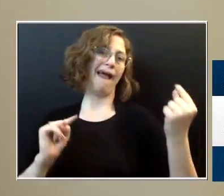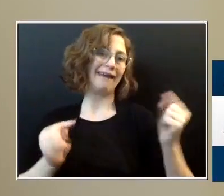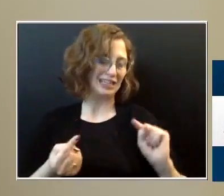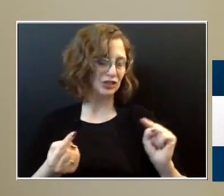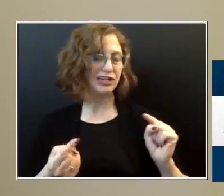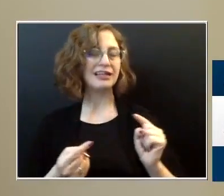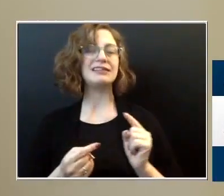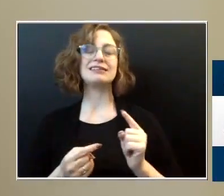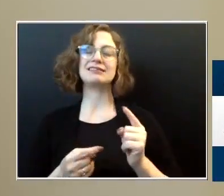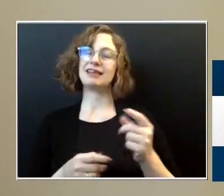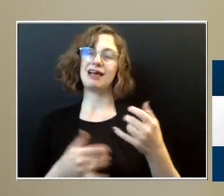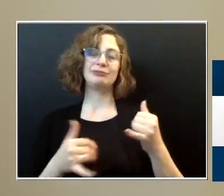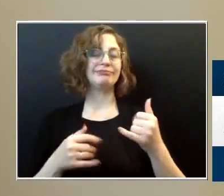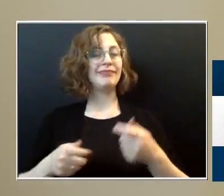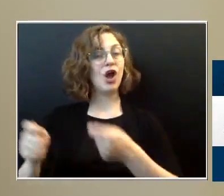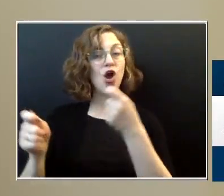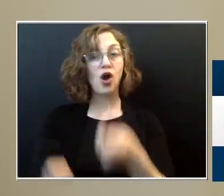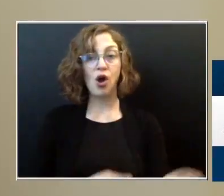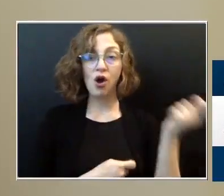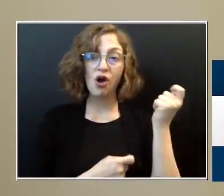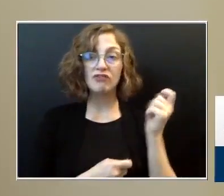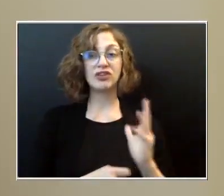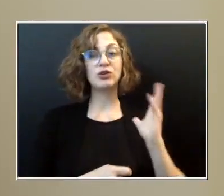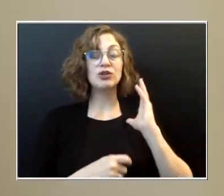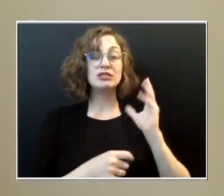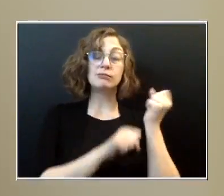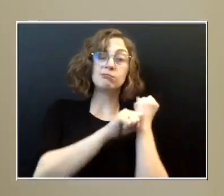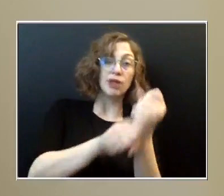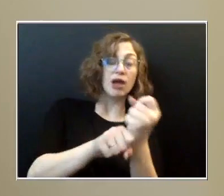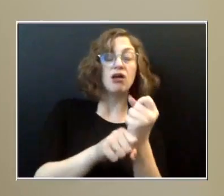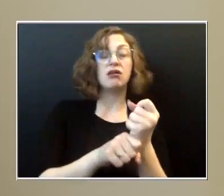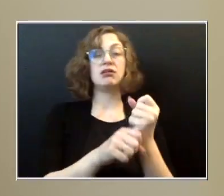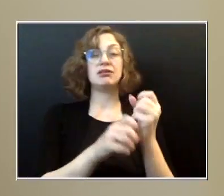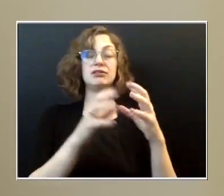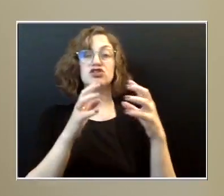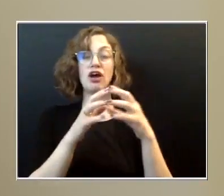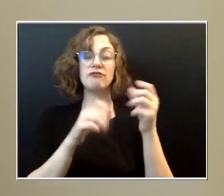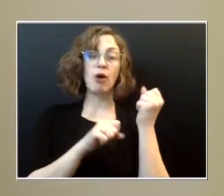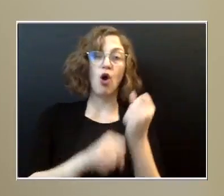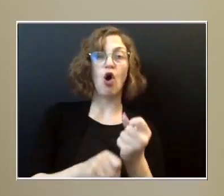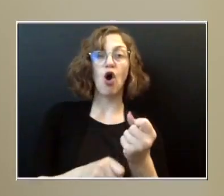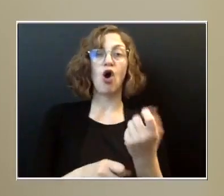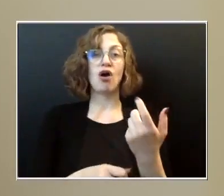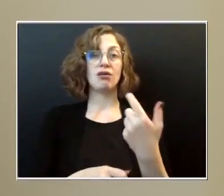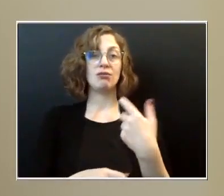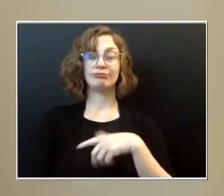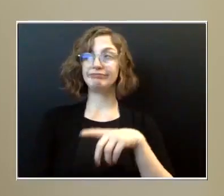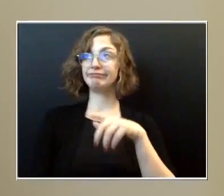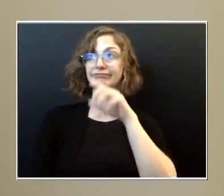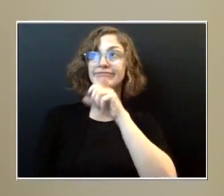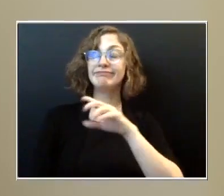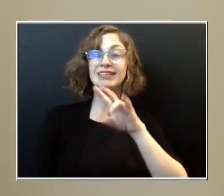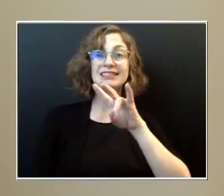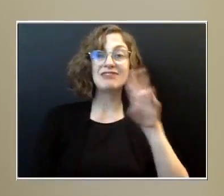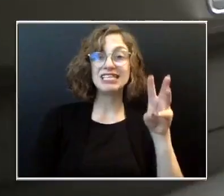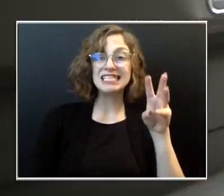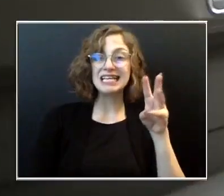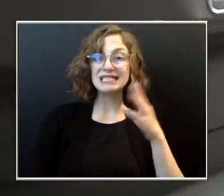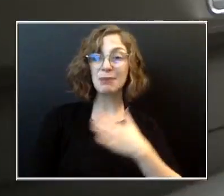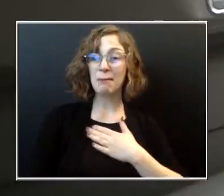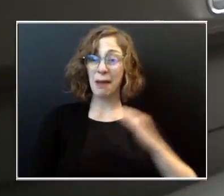softball. I'm 76 years old, and my back is like 120 years old, it